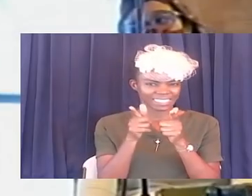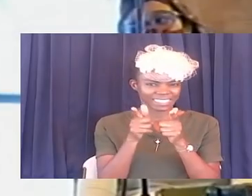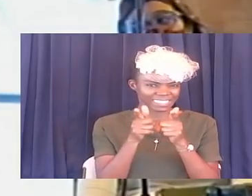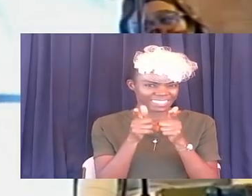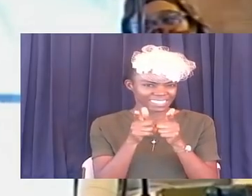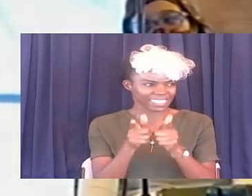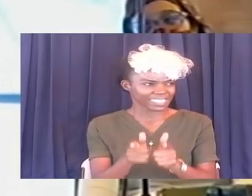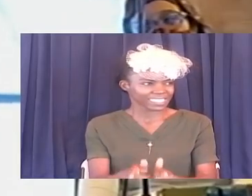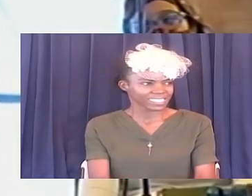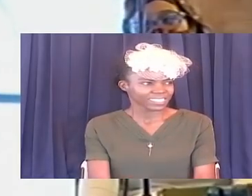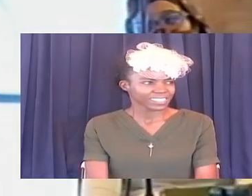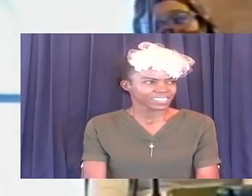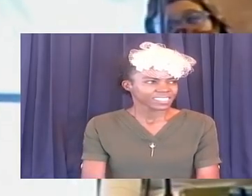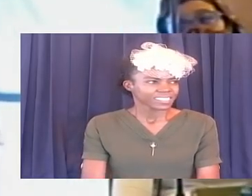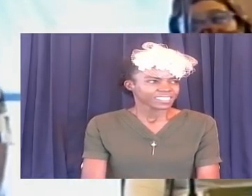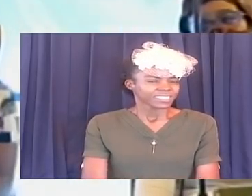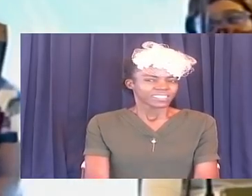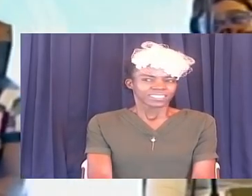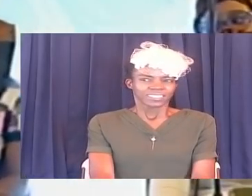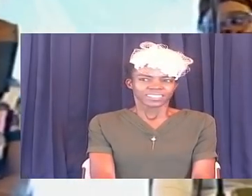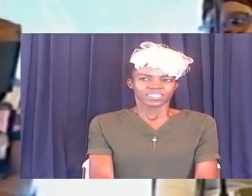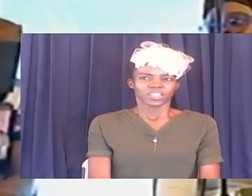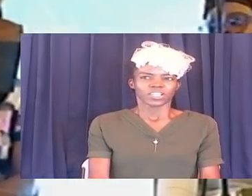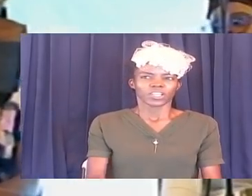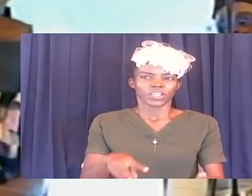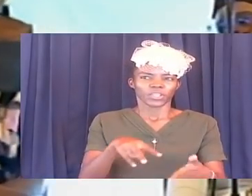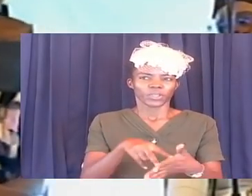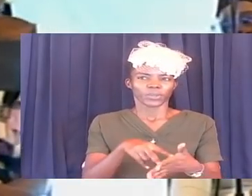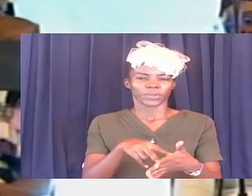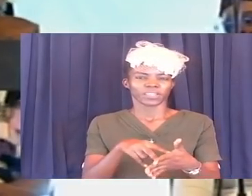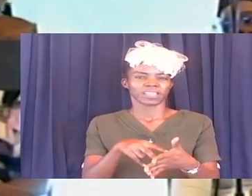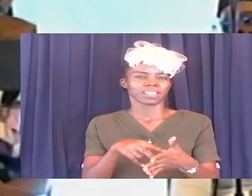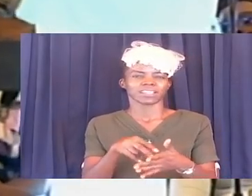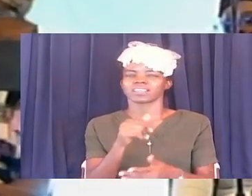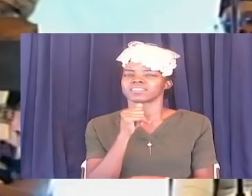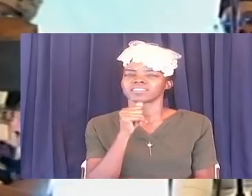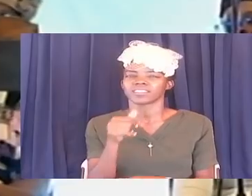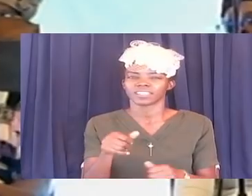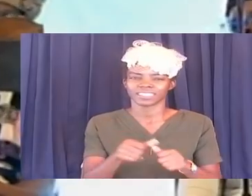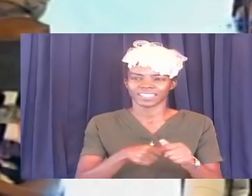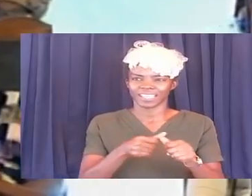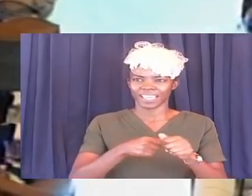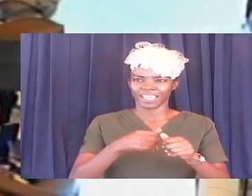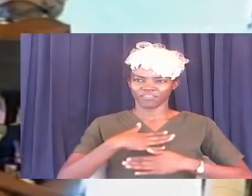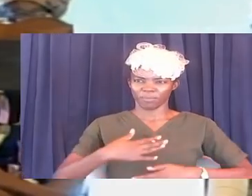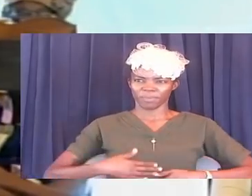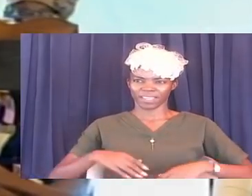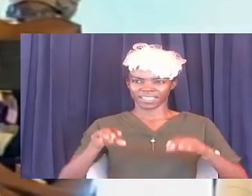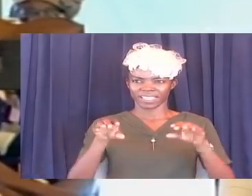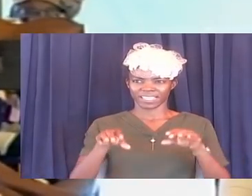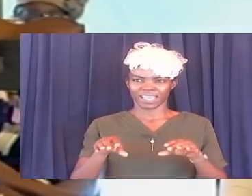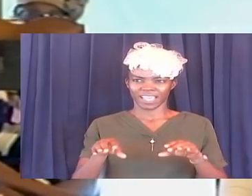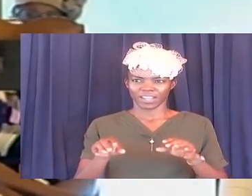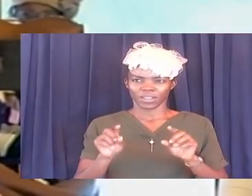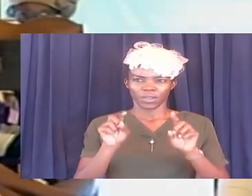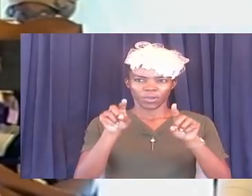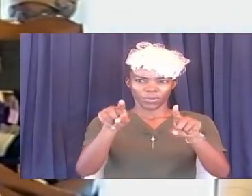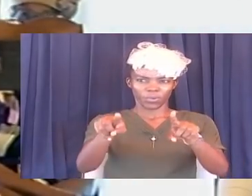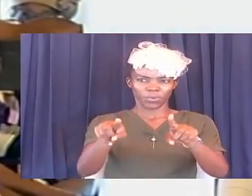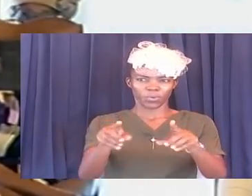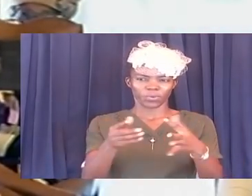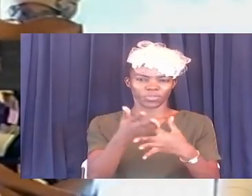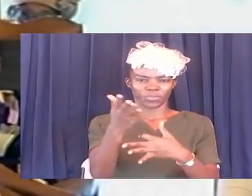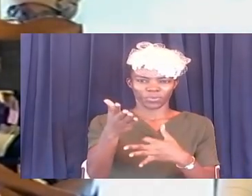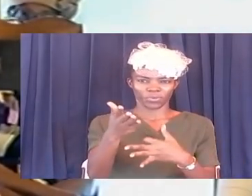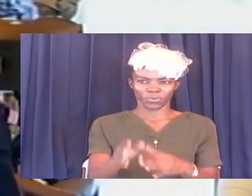2-foot door, so to speak, not everybody can go through it. A fat man can't go through it, or a woman,